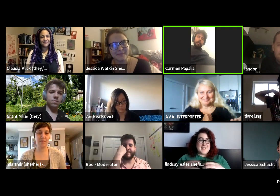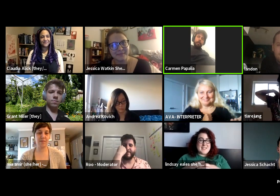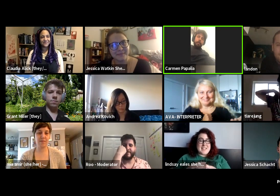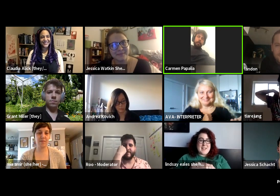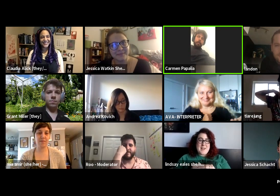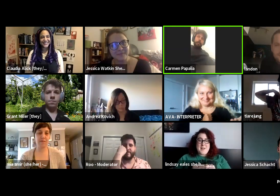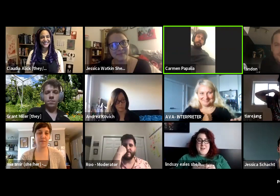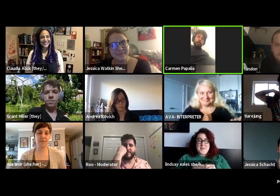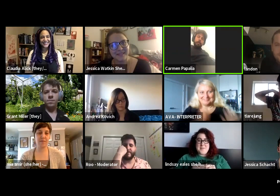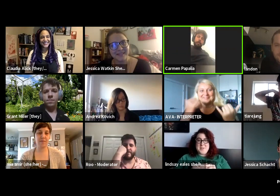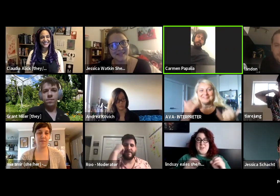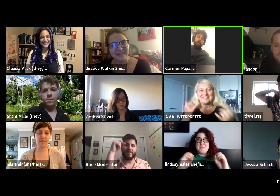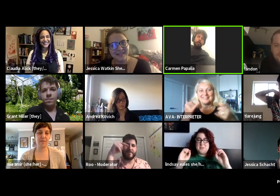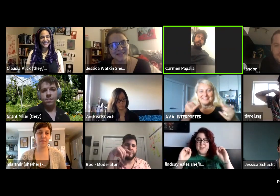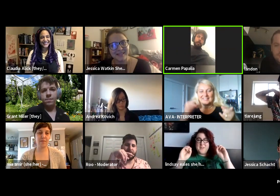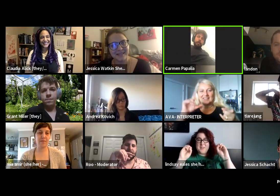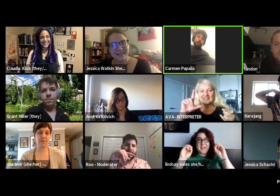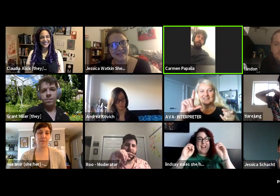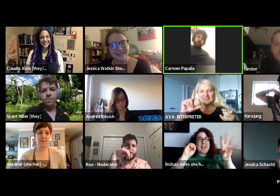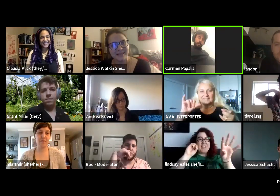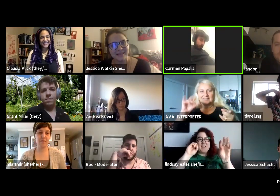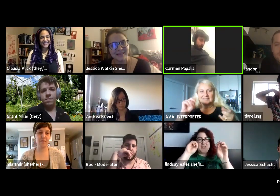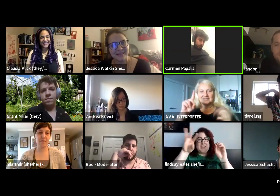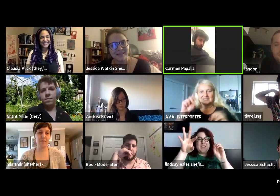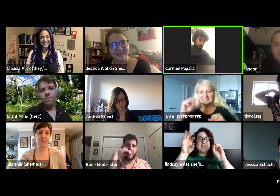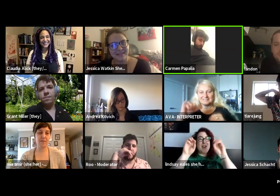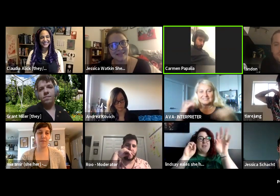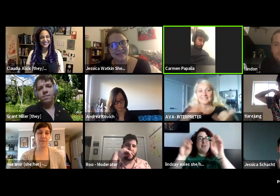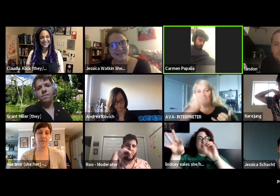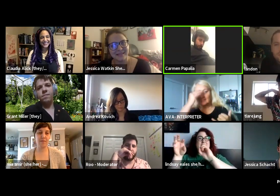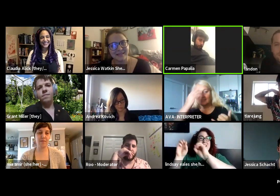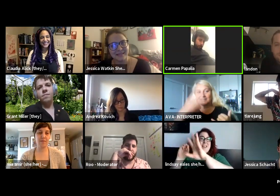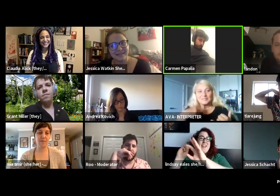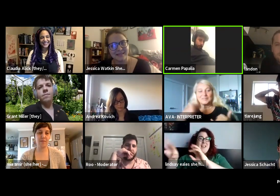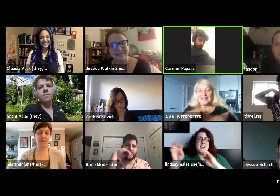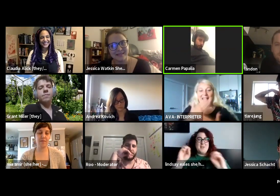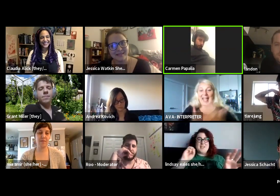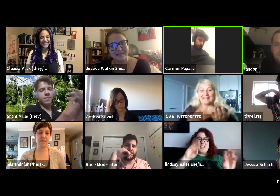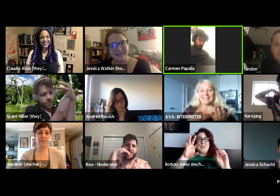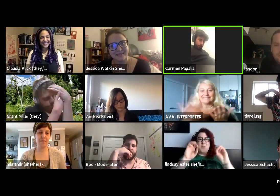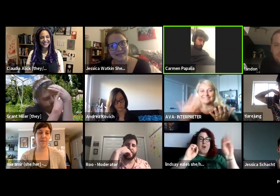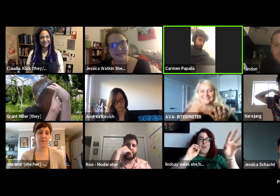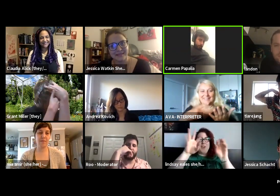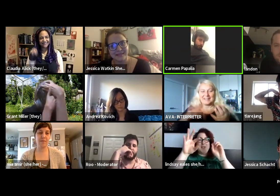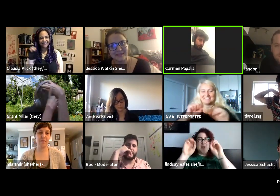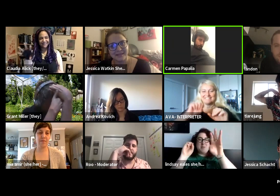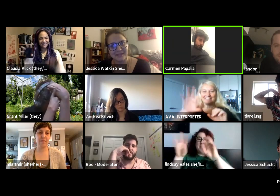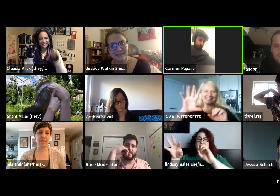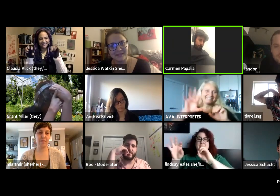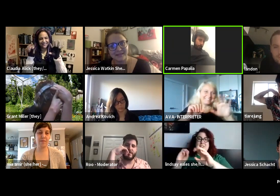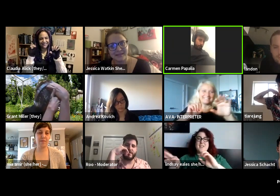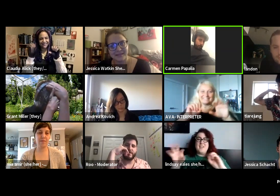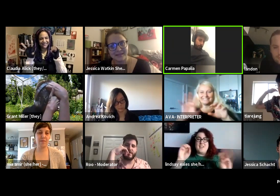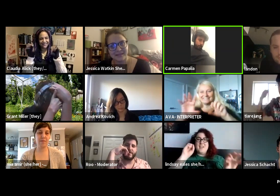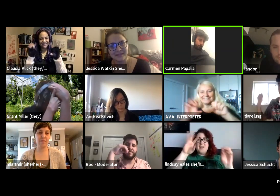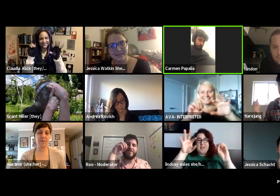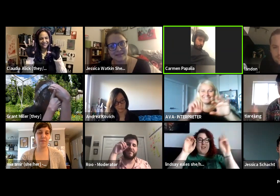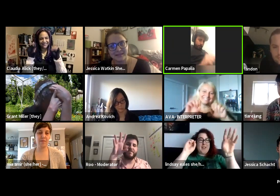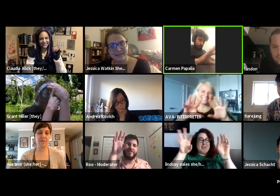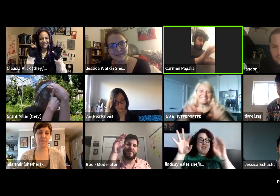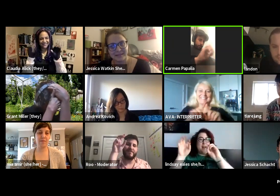This is Lindsay. I'm doing a movement with my hands, which is kind of flicking, almost like I had water on the tips of my finger.